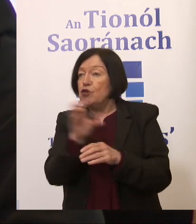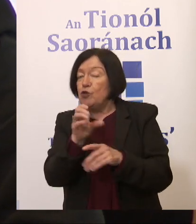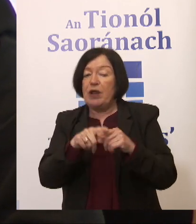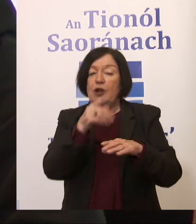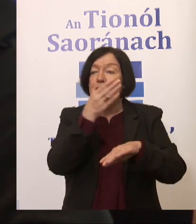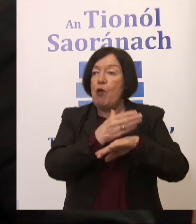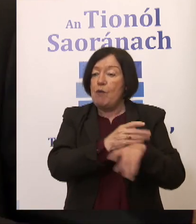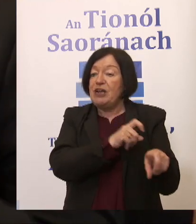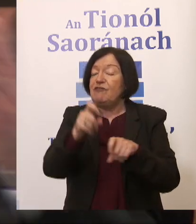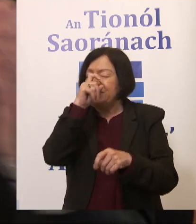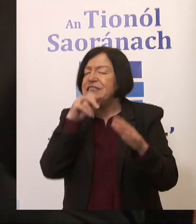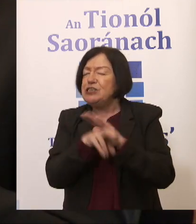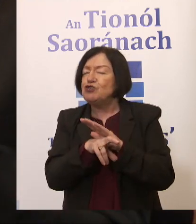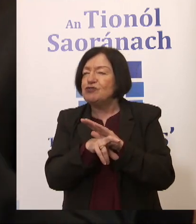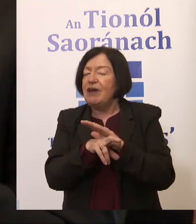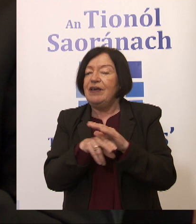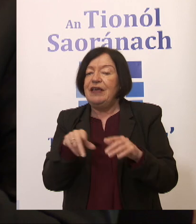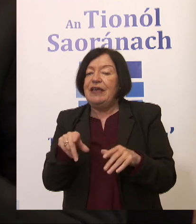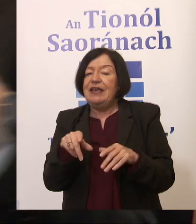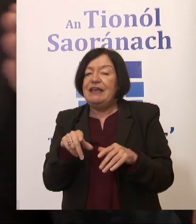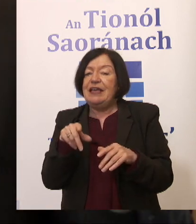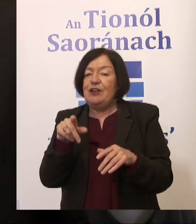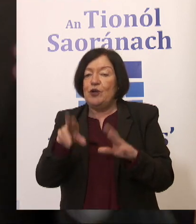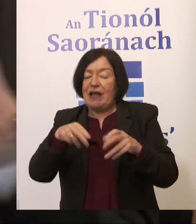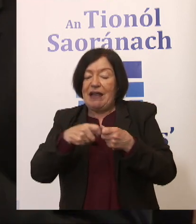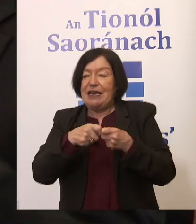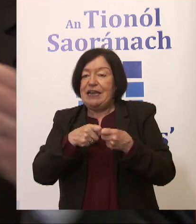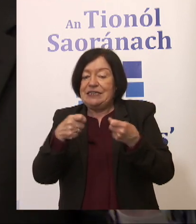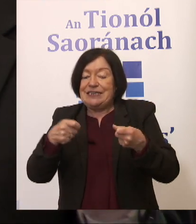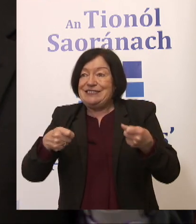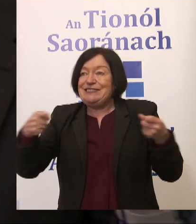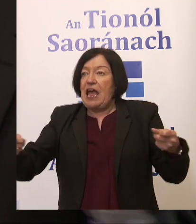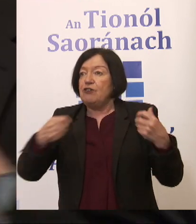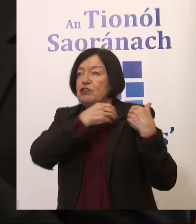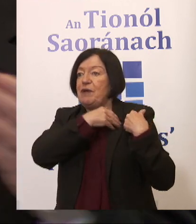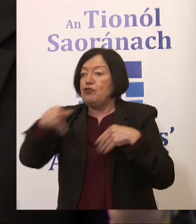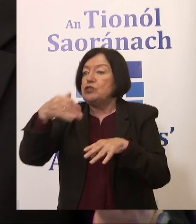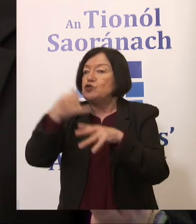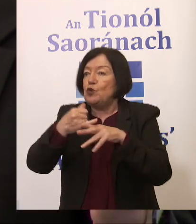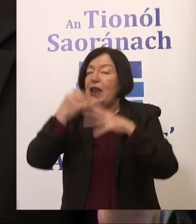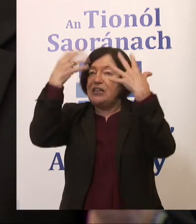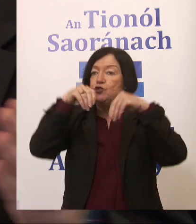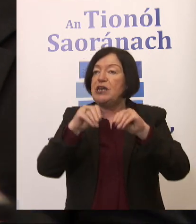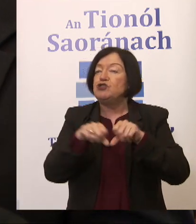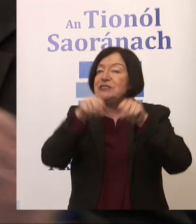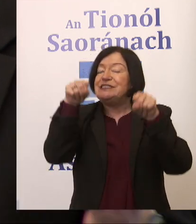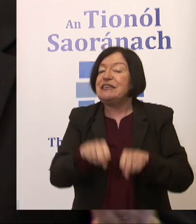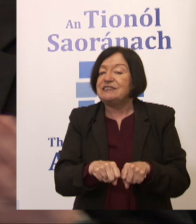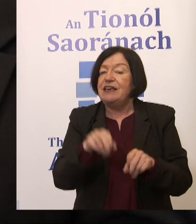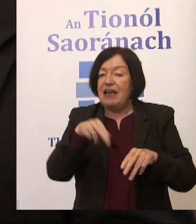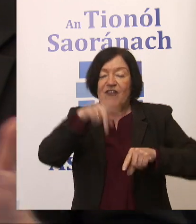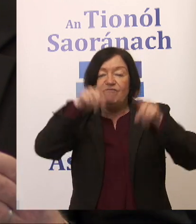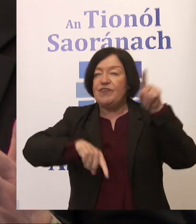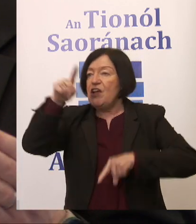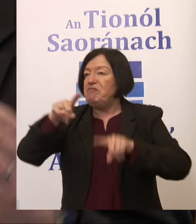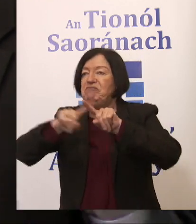of teachers. So again, there's a sort of an extent of responsibility within the schools and education system that can vary from